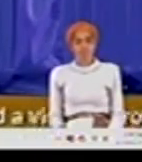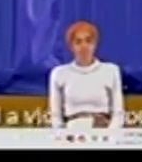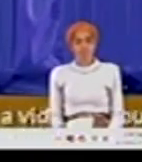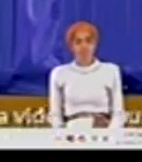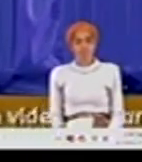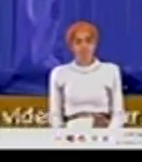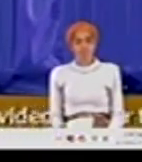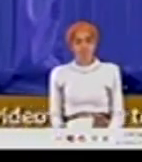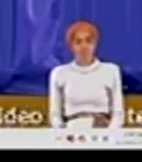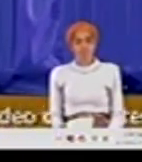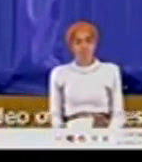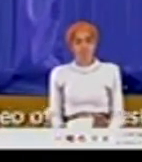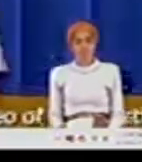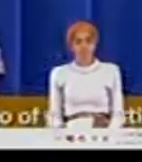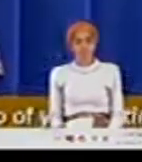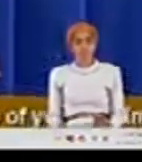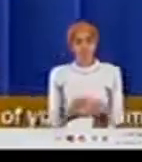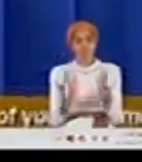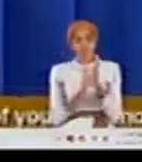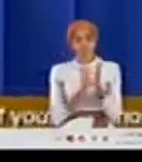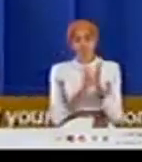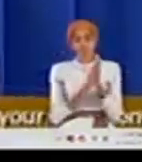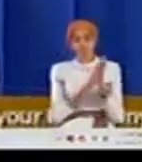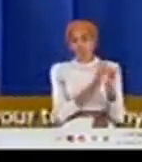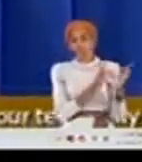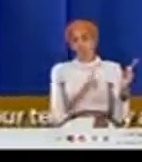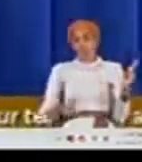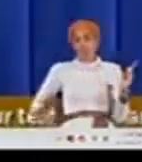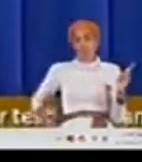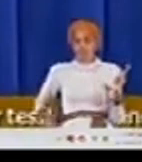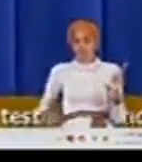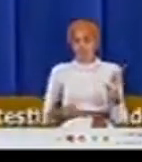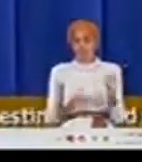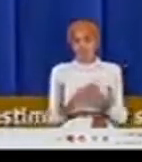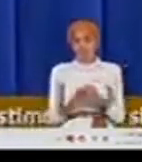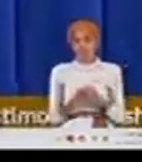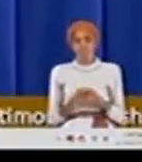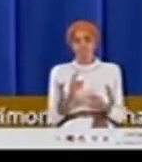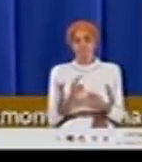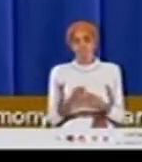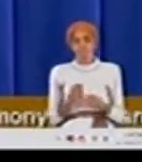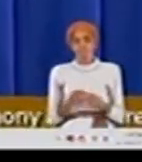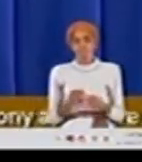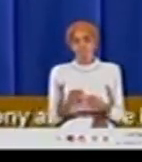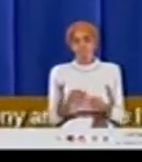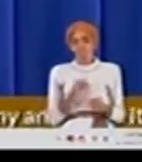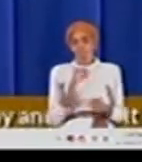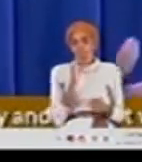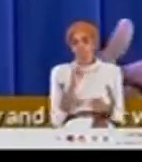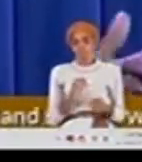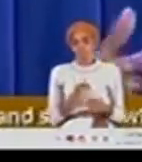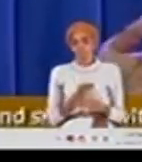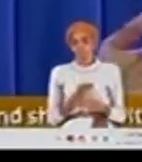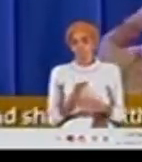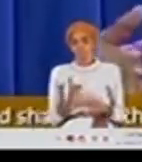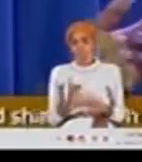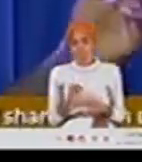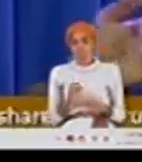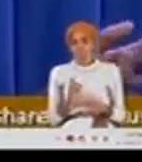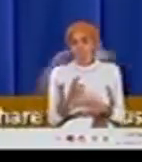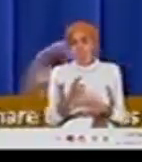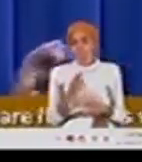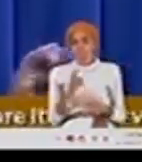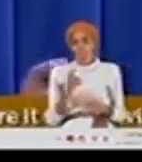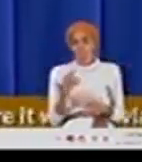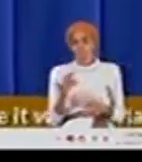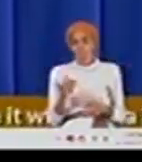from him praise the Living God my name is Kingdom from New Era